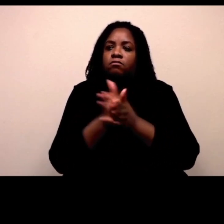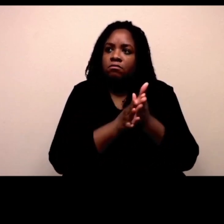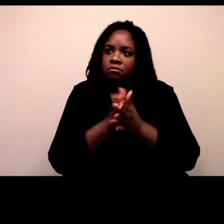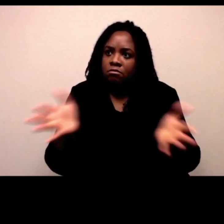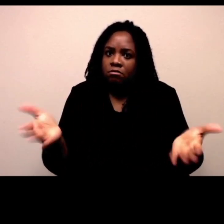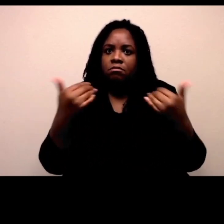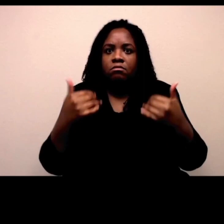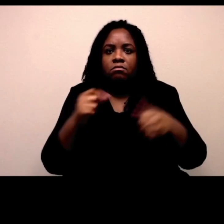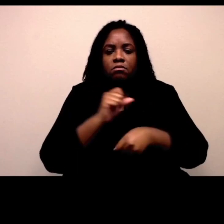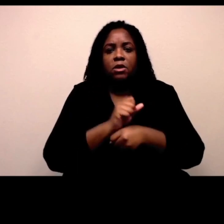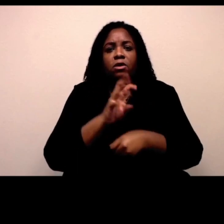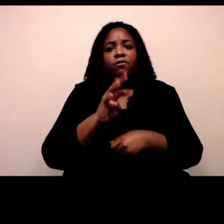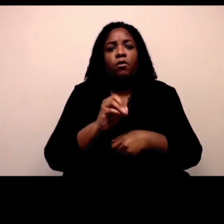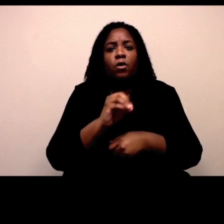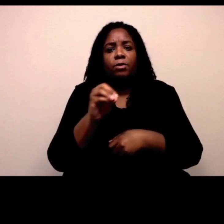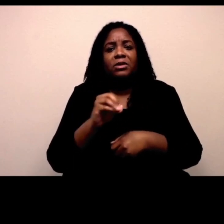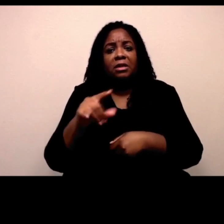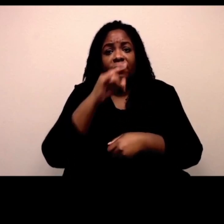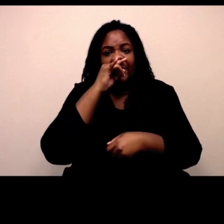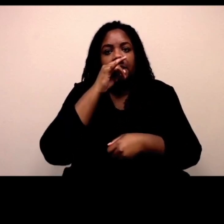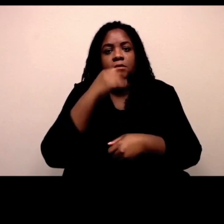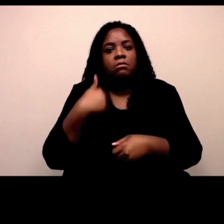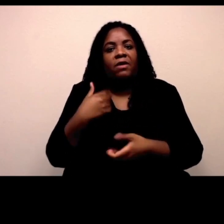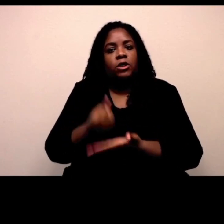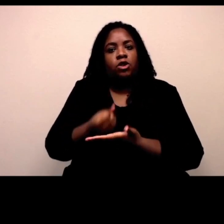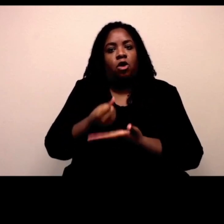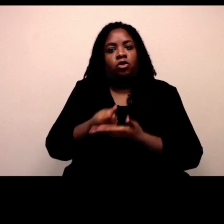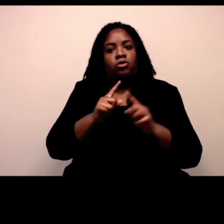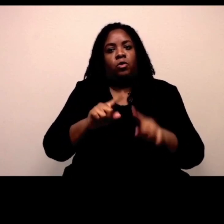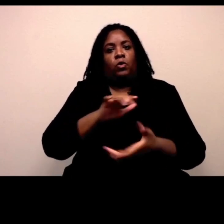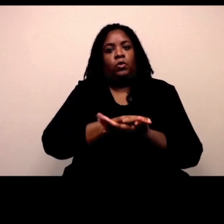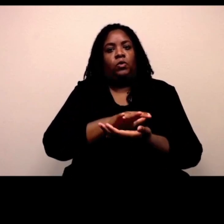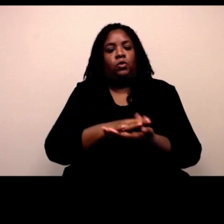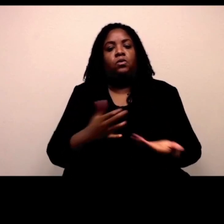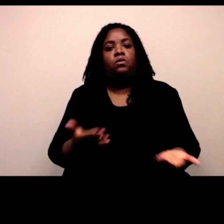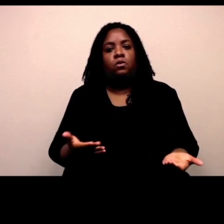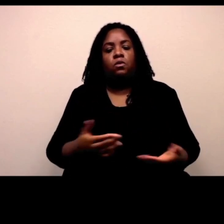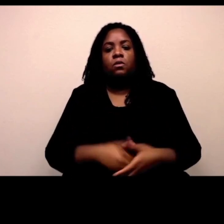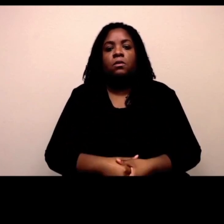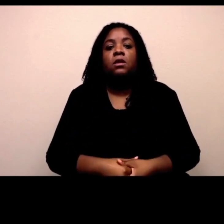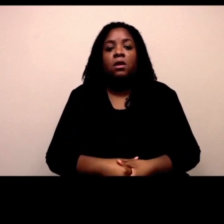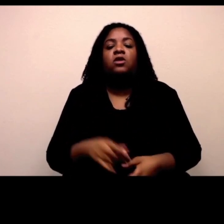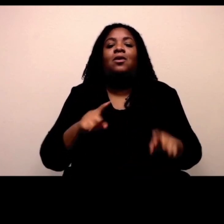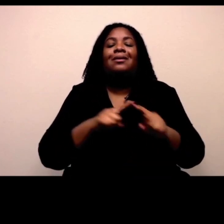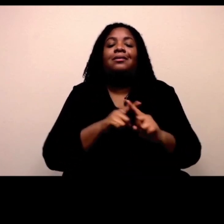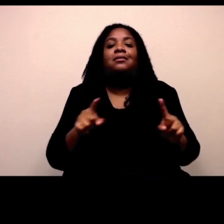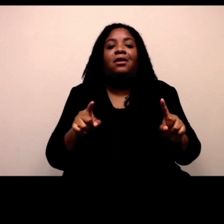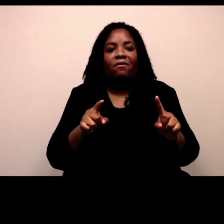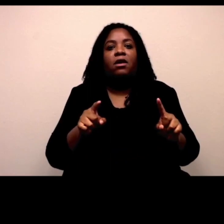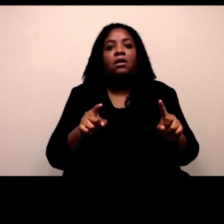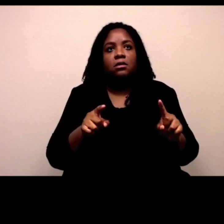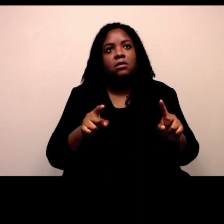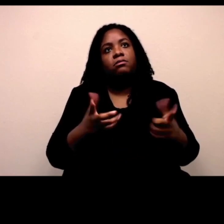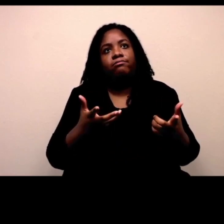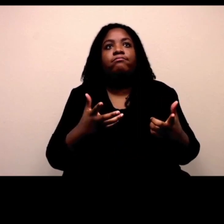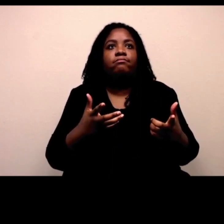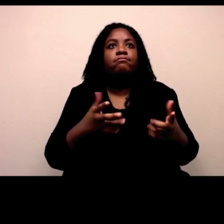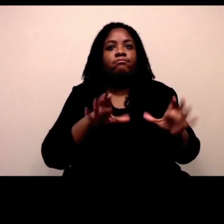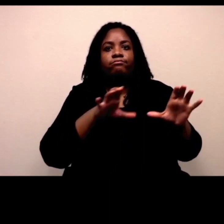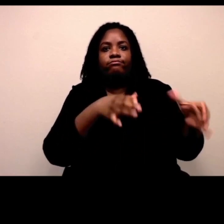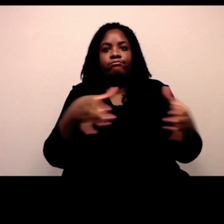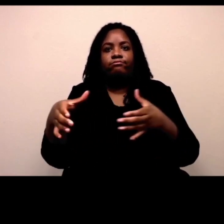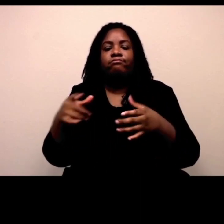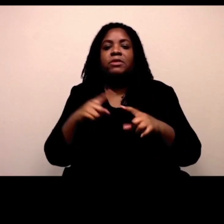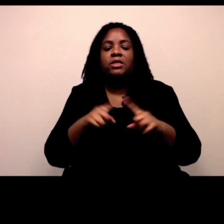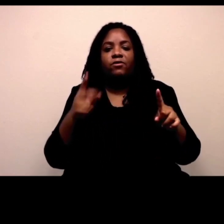kids are on scholarship. So that's where you'll find the different demographics and different